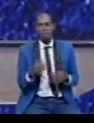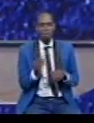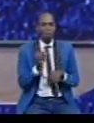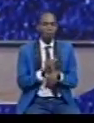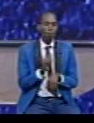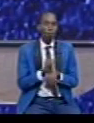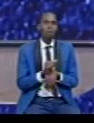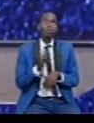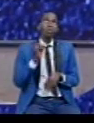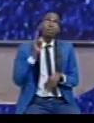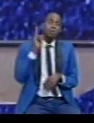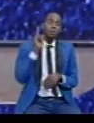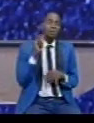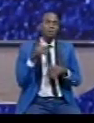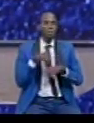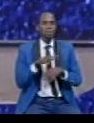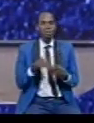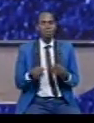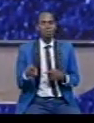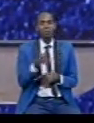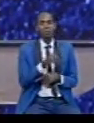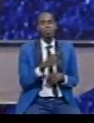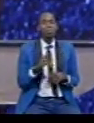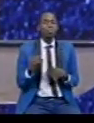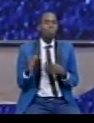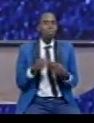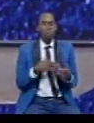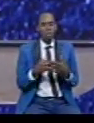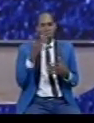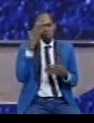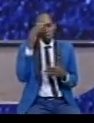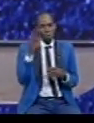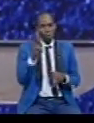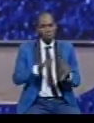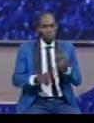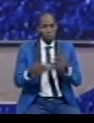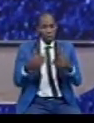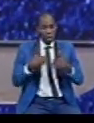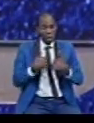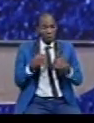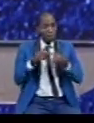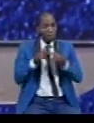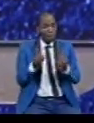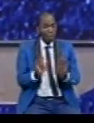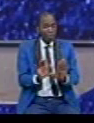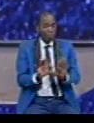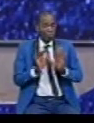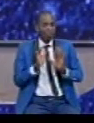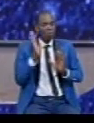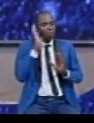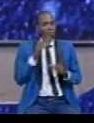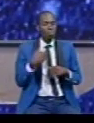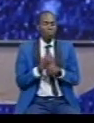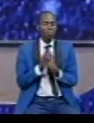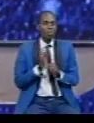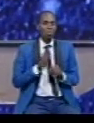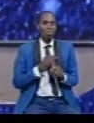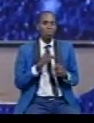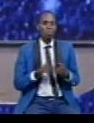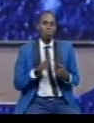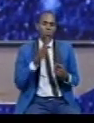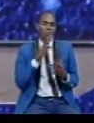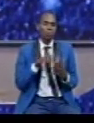has, and whatever knowledge he has. Fear of man will make us bend, will make